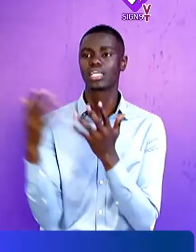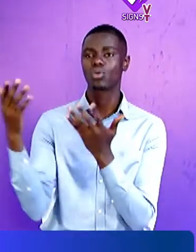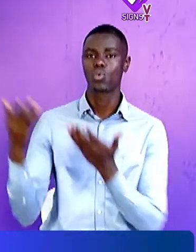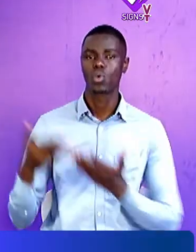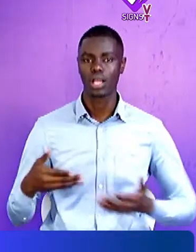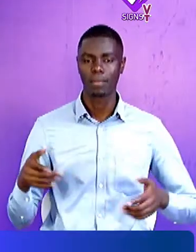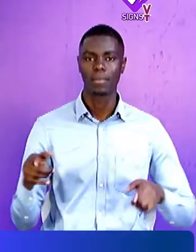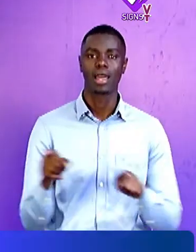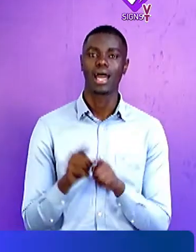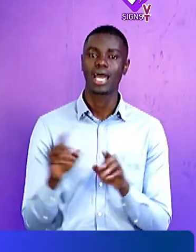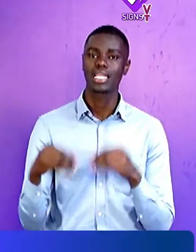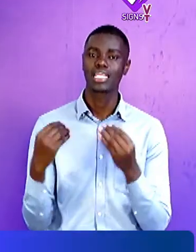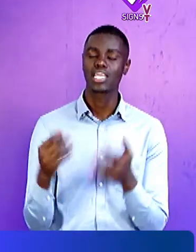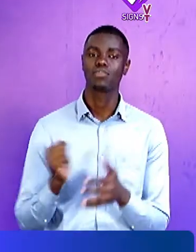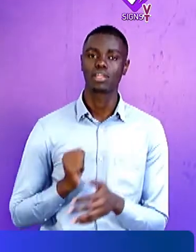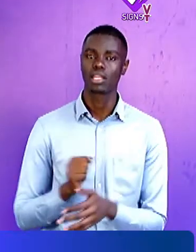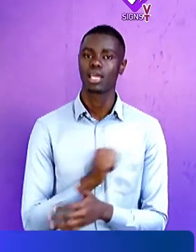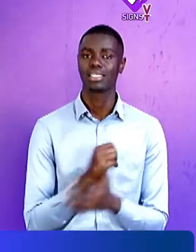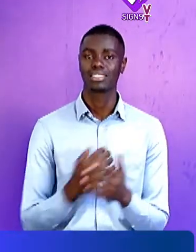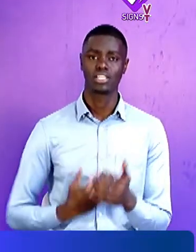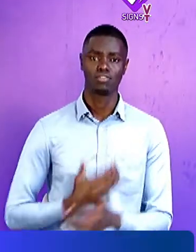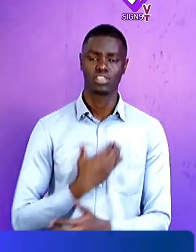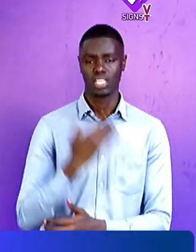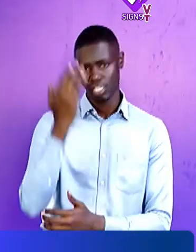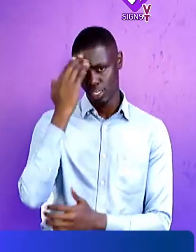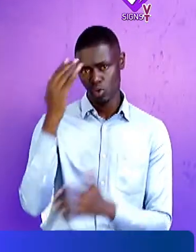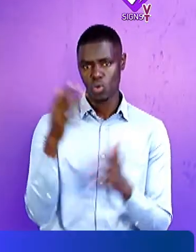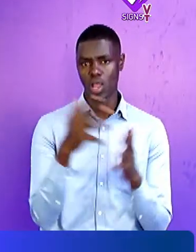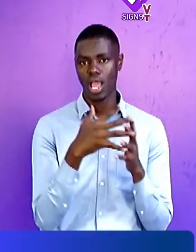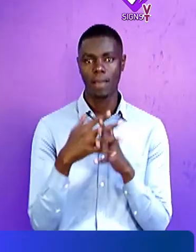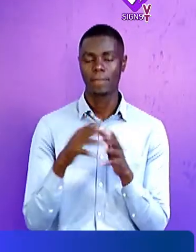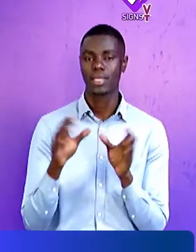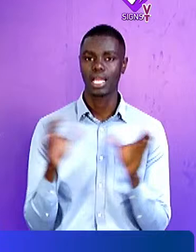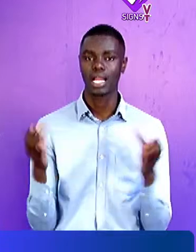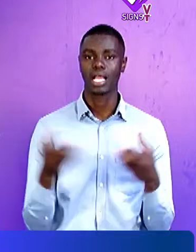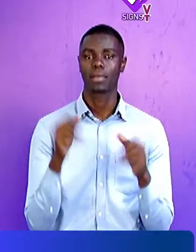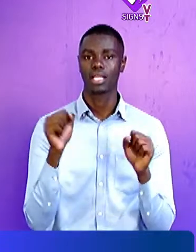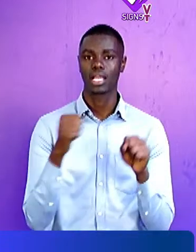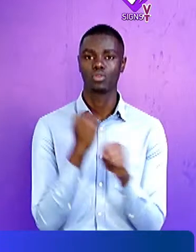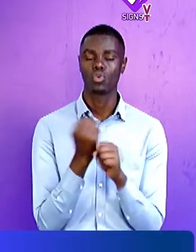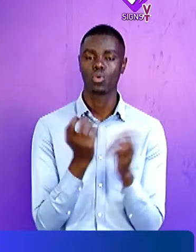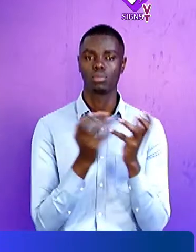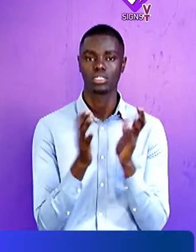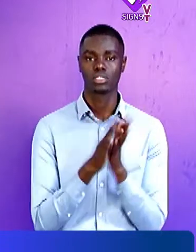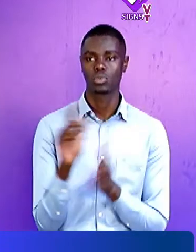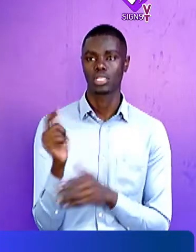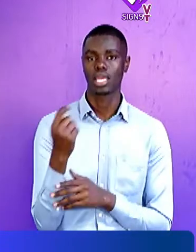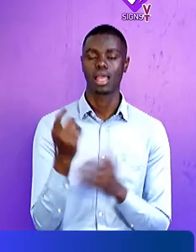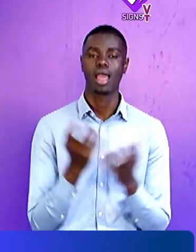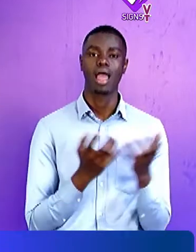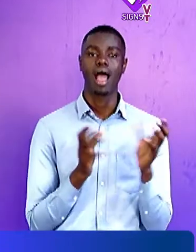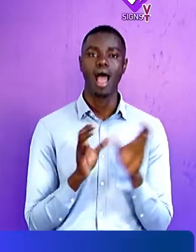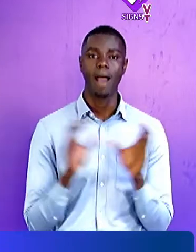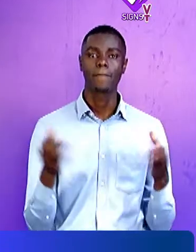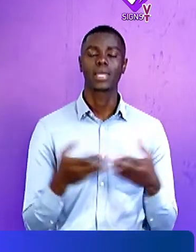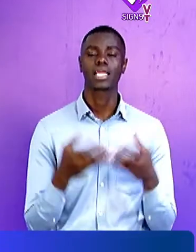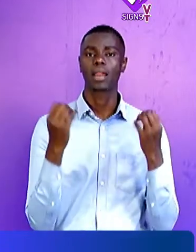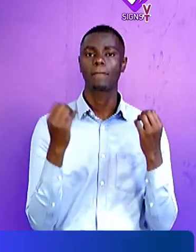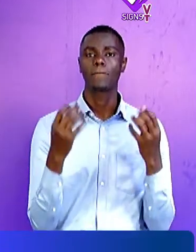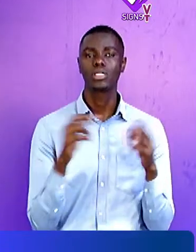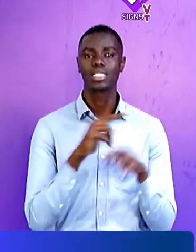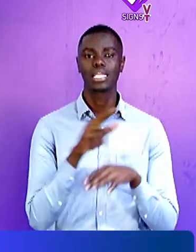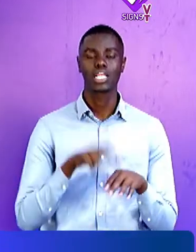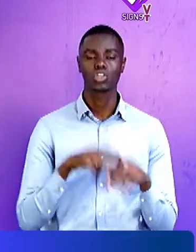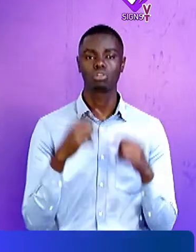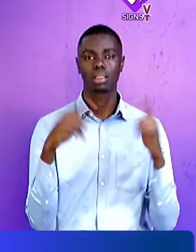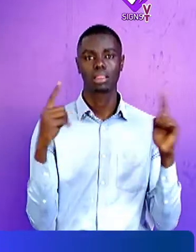as and given a state visit. They knew that American companies can do business in Kenya. The American multinationals should thrive in Kenya.